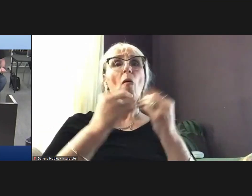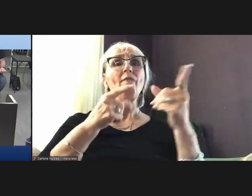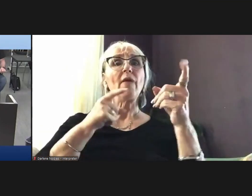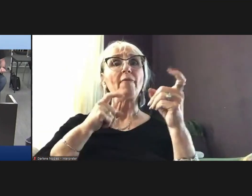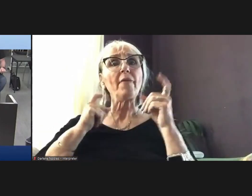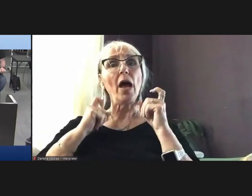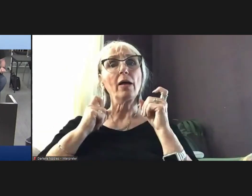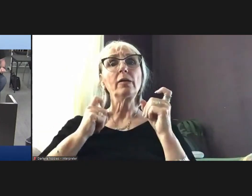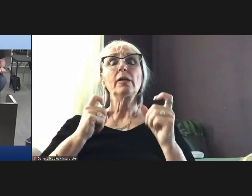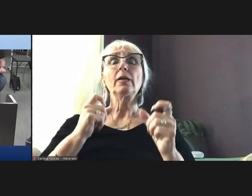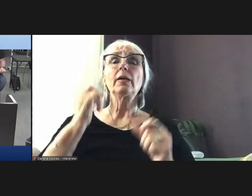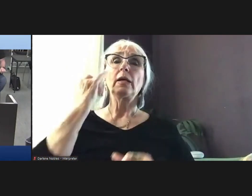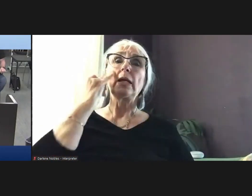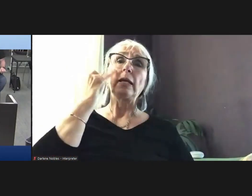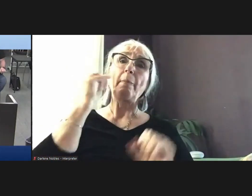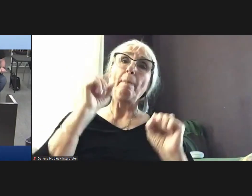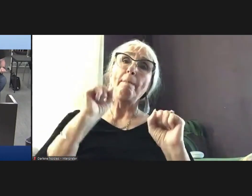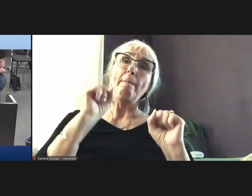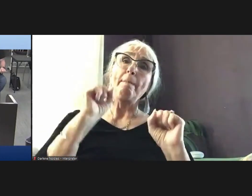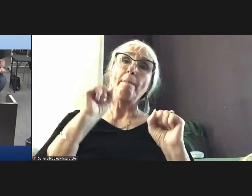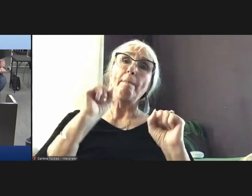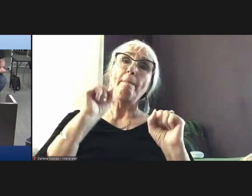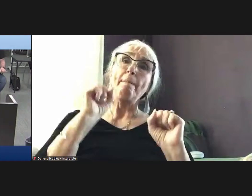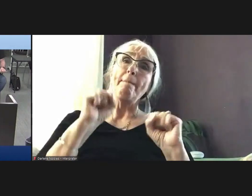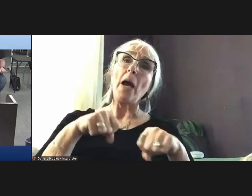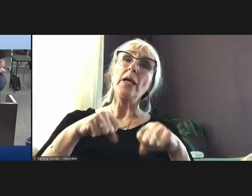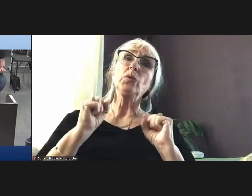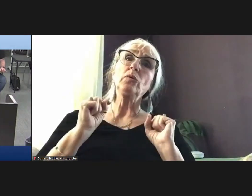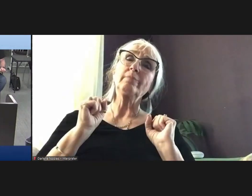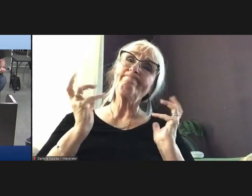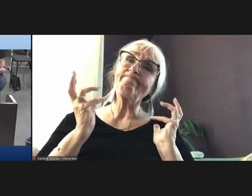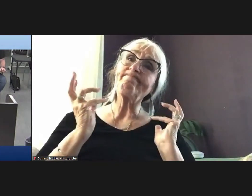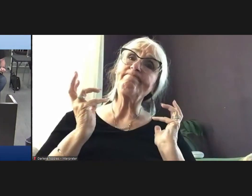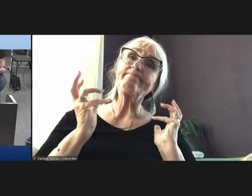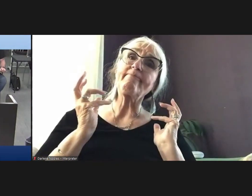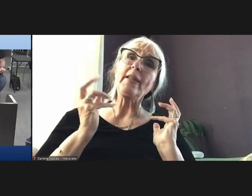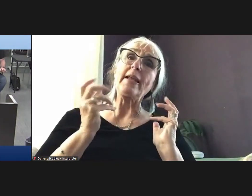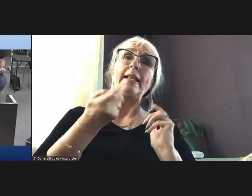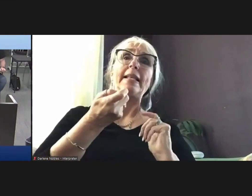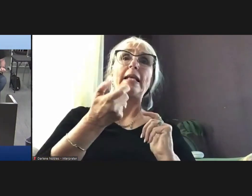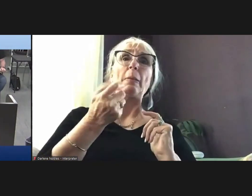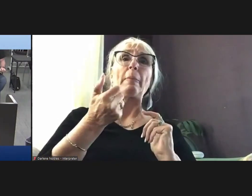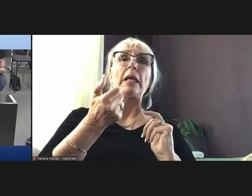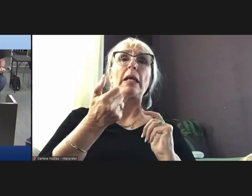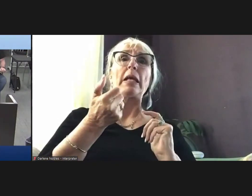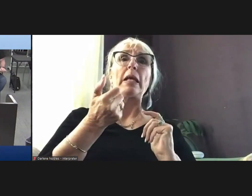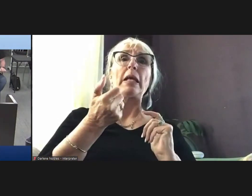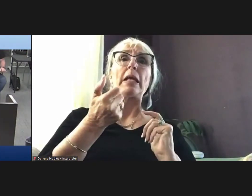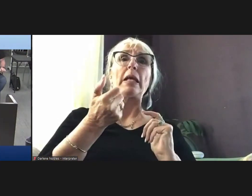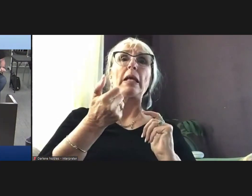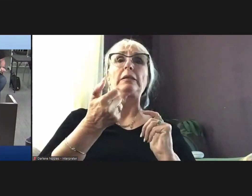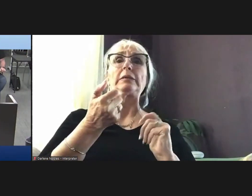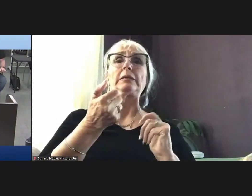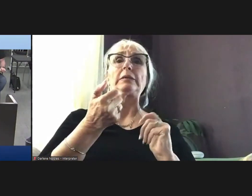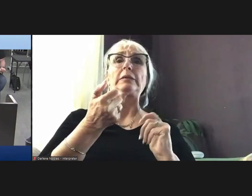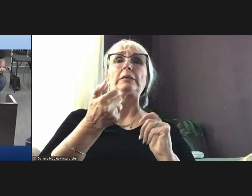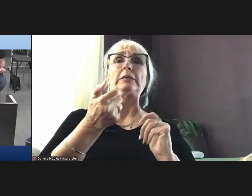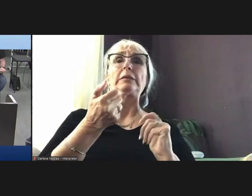could possibly get a little patrol on there, hopefully I'm not the one that gets caught.